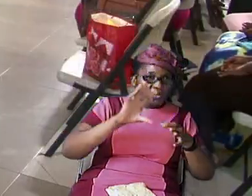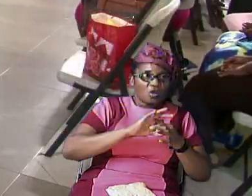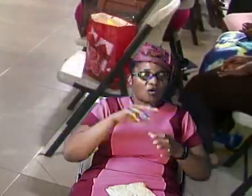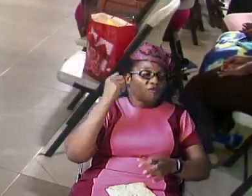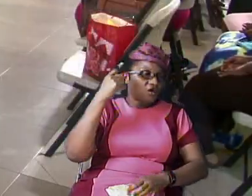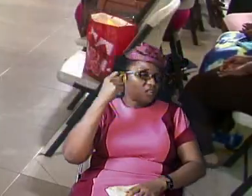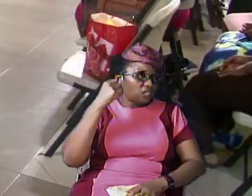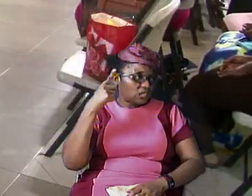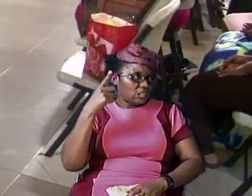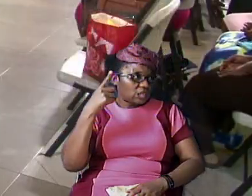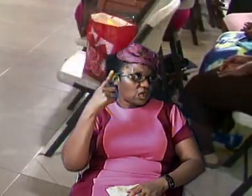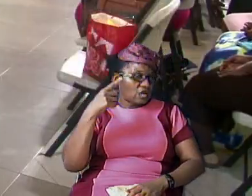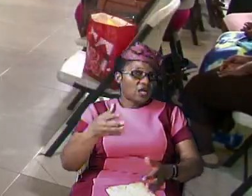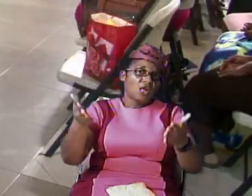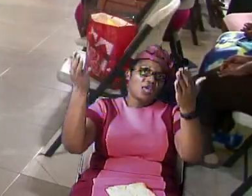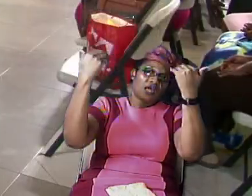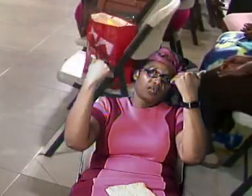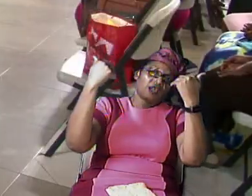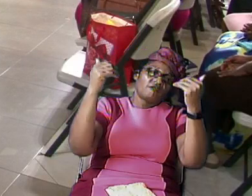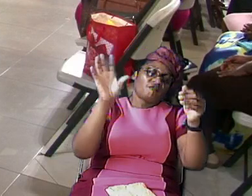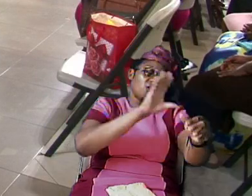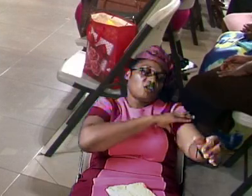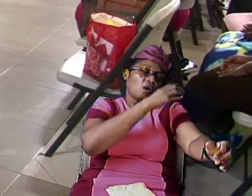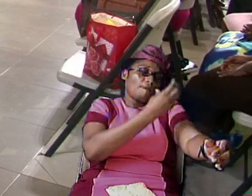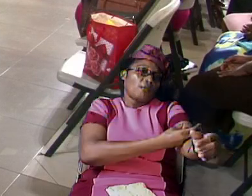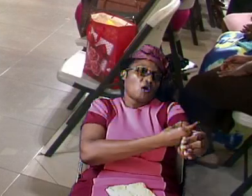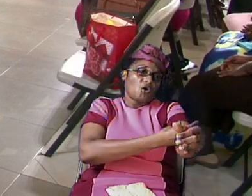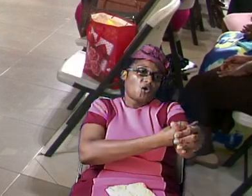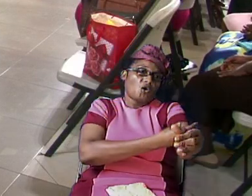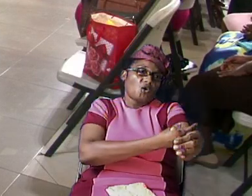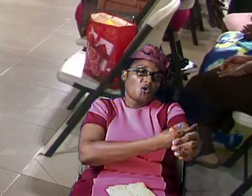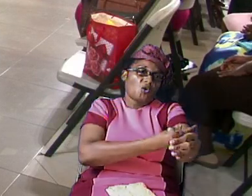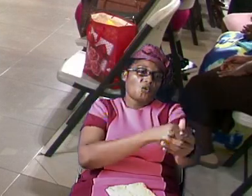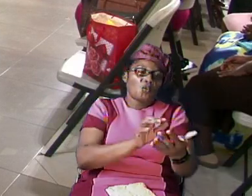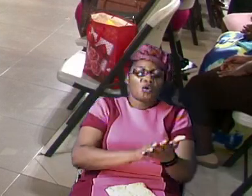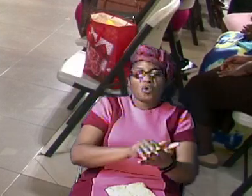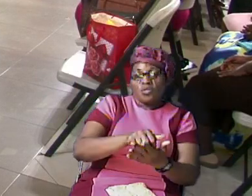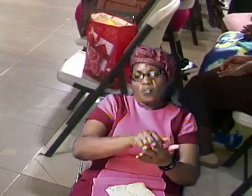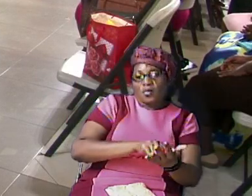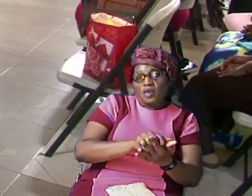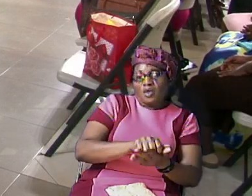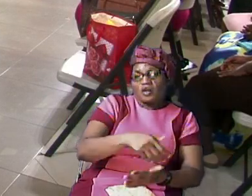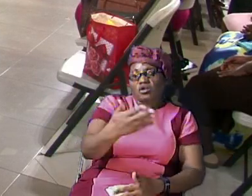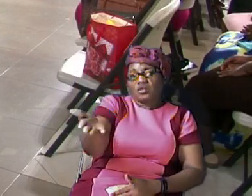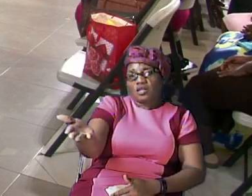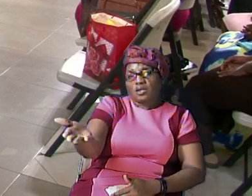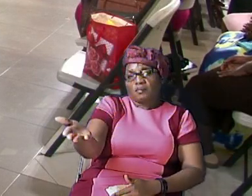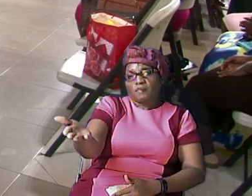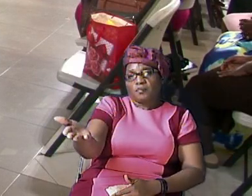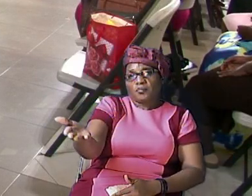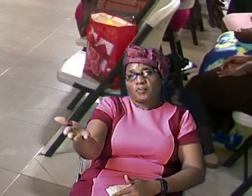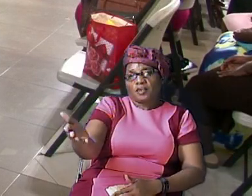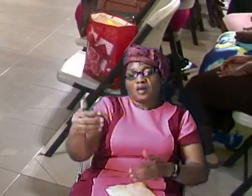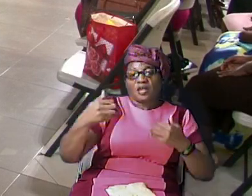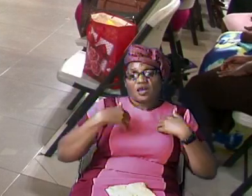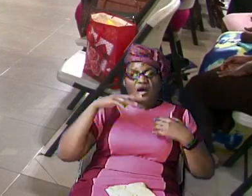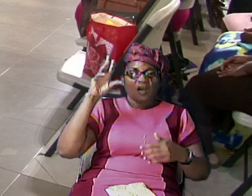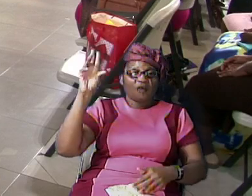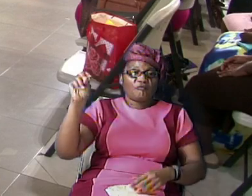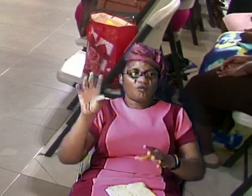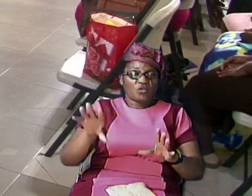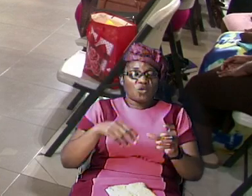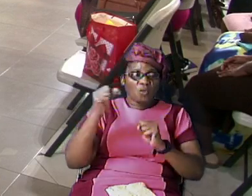understanding. He giveth power to the faint. Hallelujah. And to them that have no might.